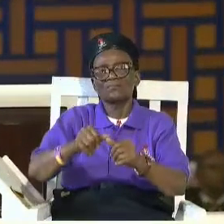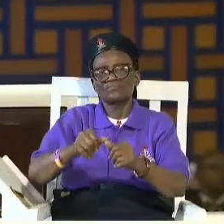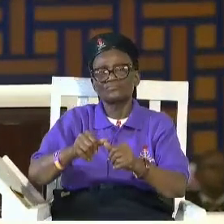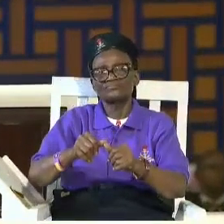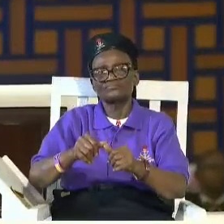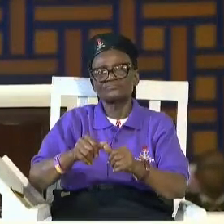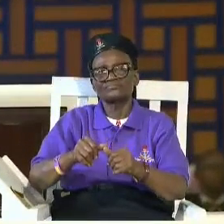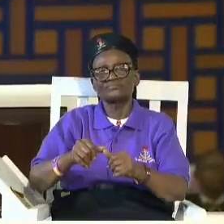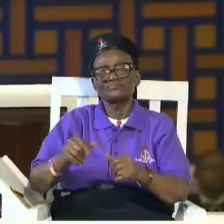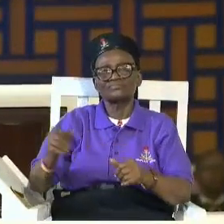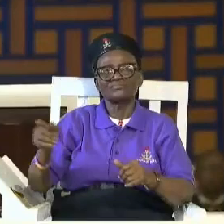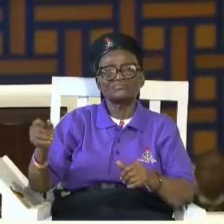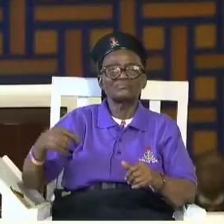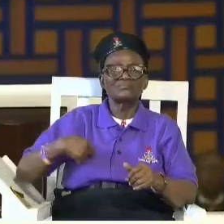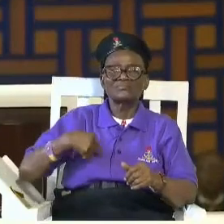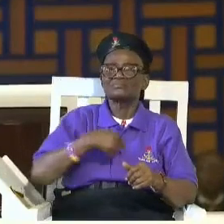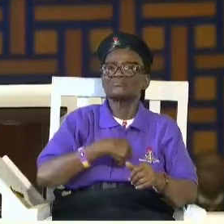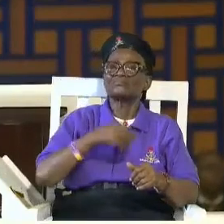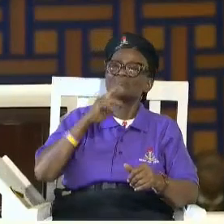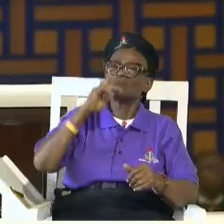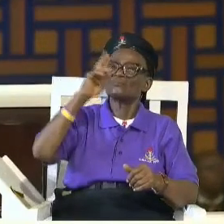we are not joking tonight.